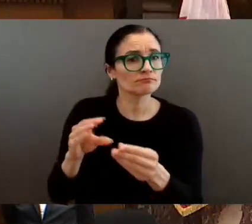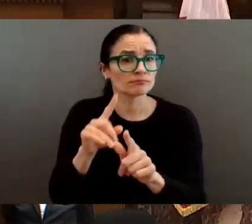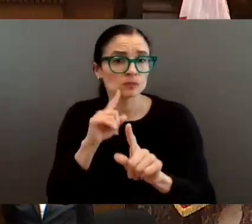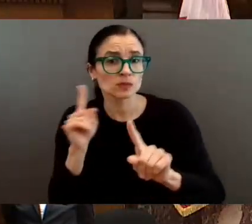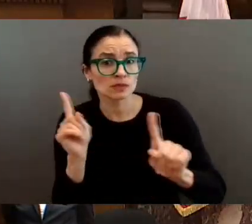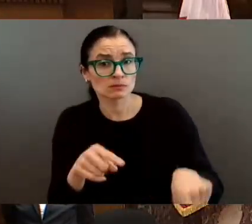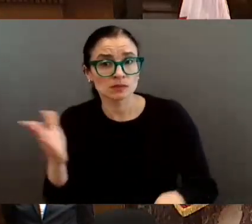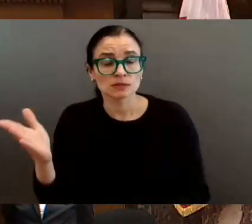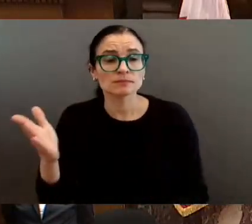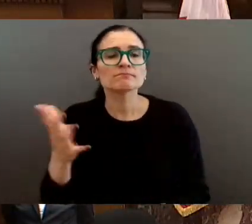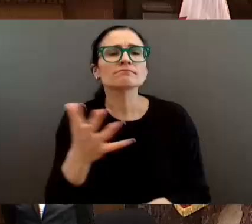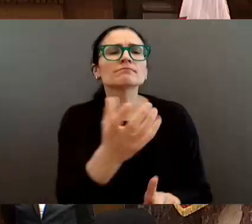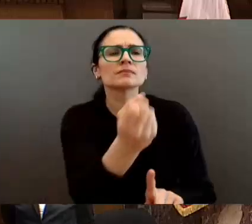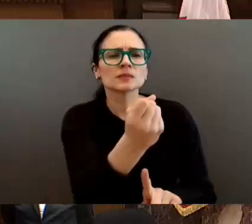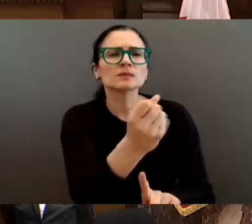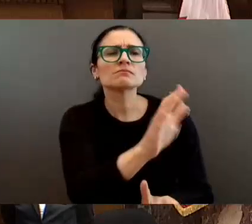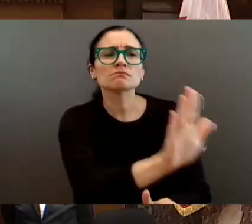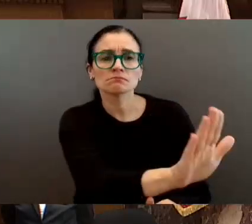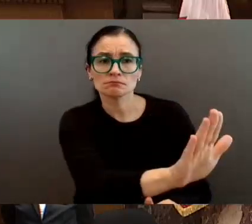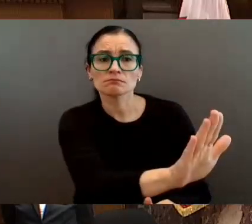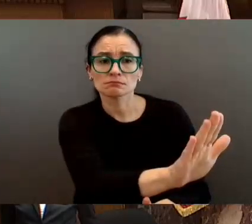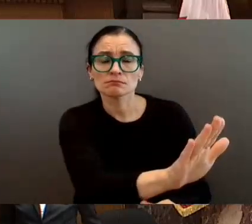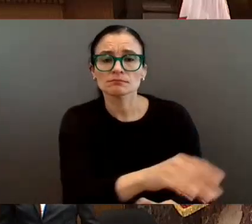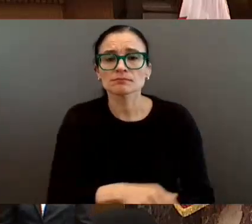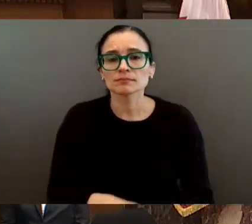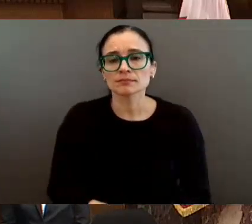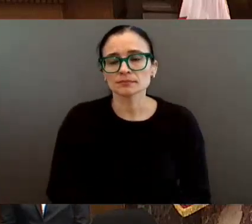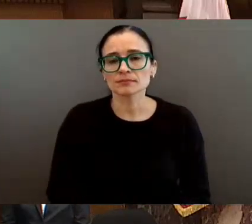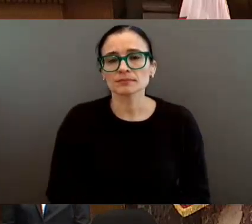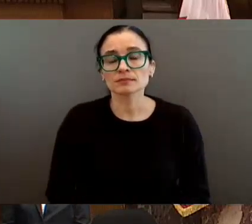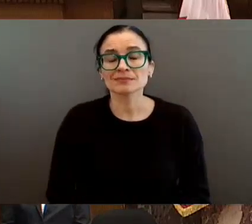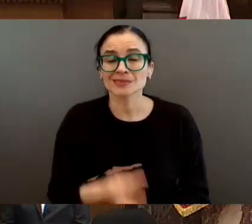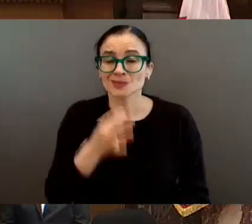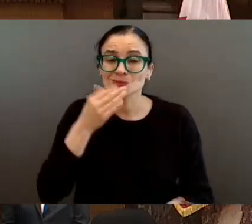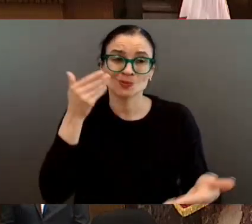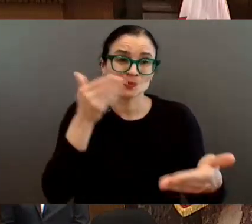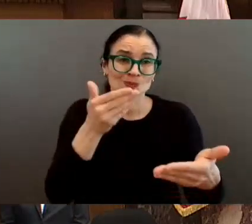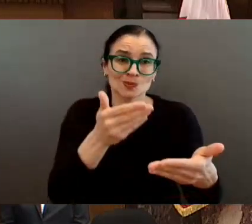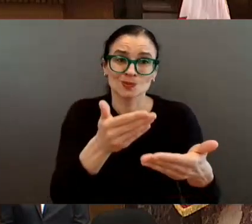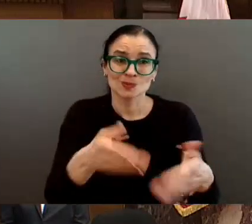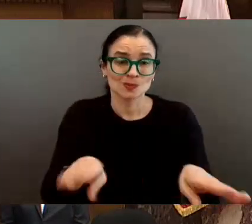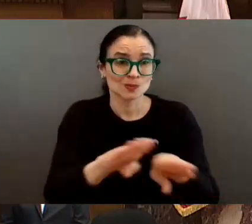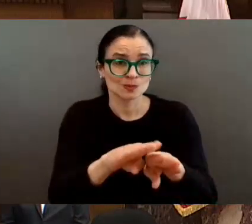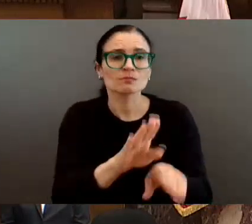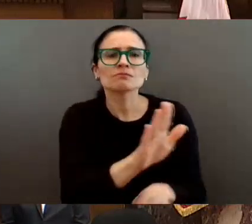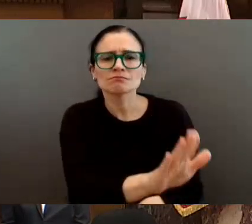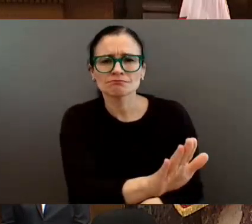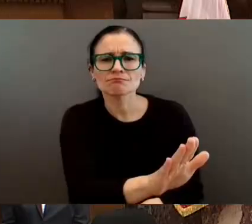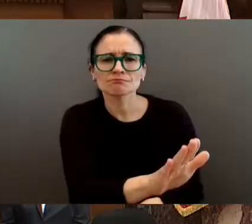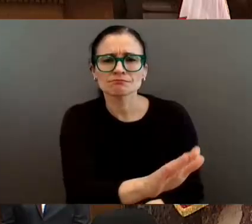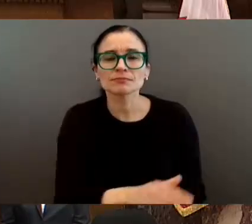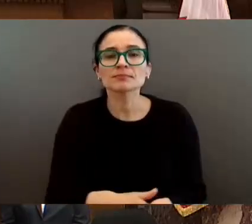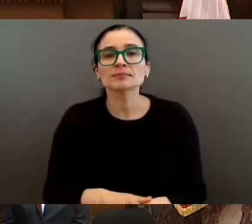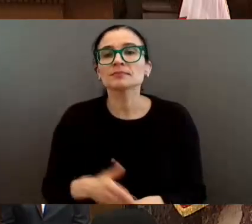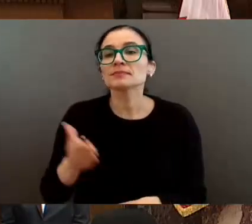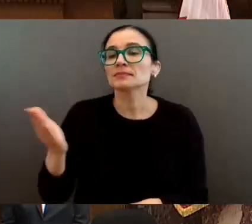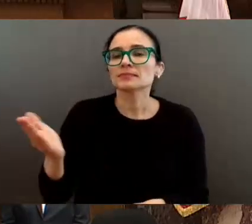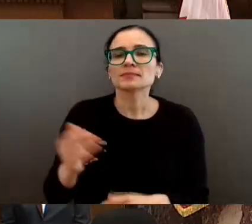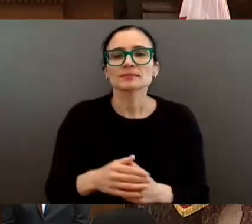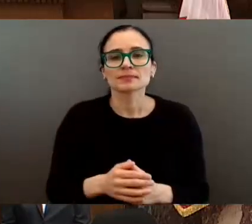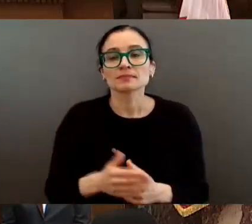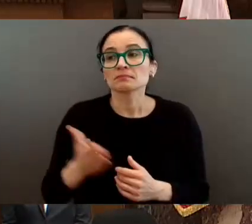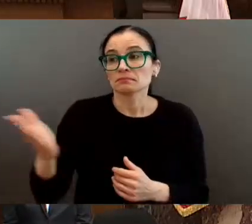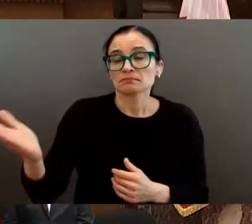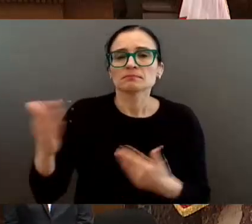Hold on. It's near the end of session, Honourable Speaker. Hold on. They're getting Minister, tired. just a minute. Just a tired. minute.